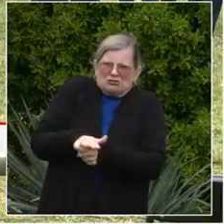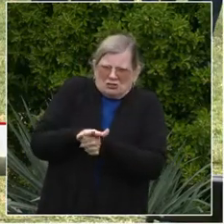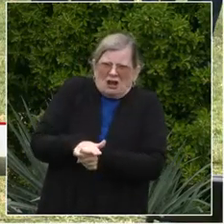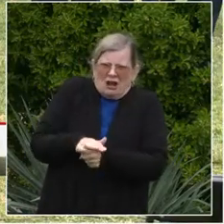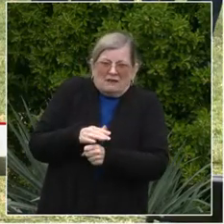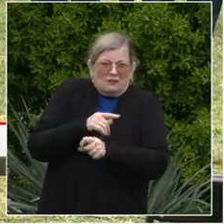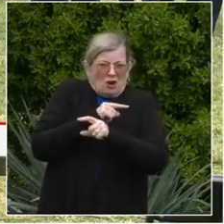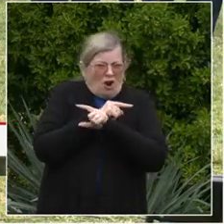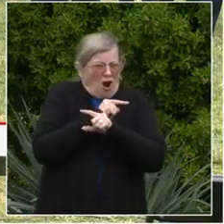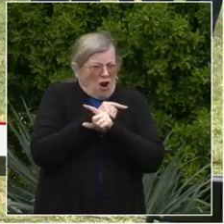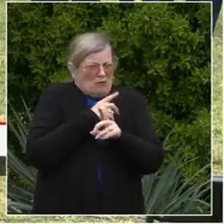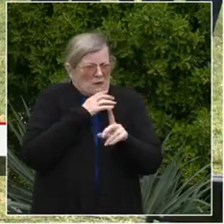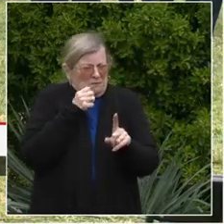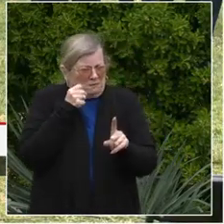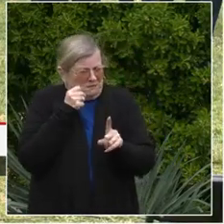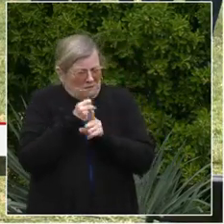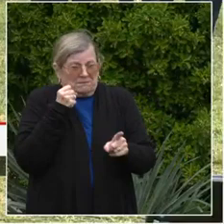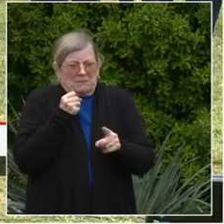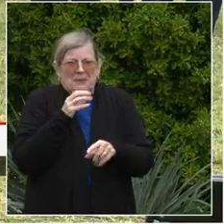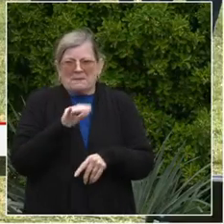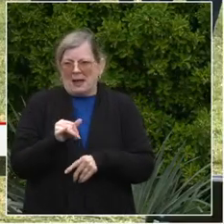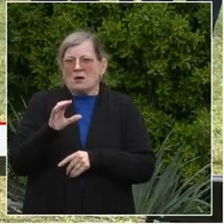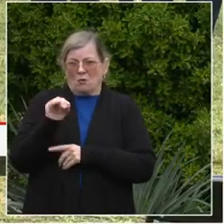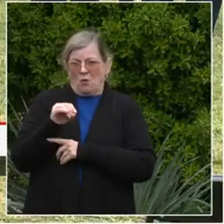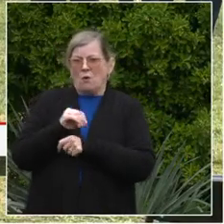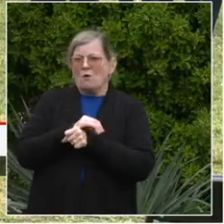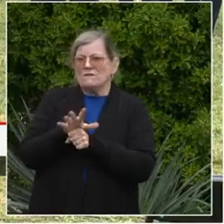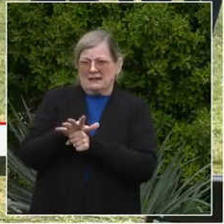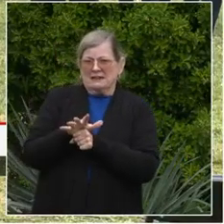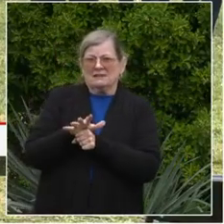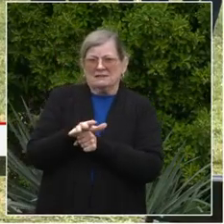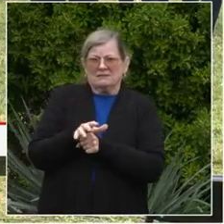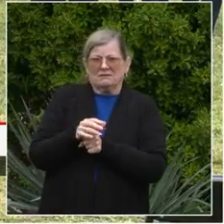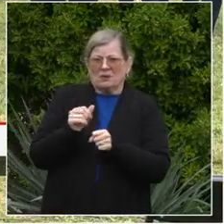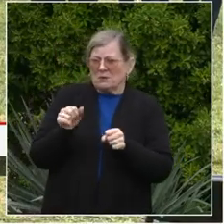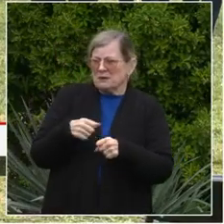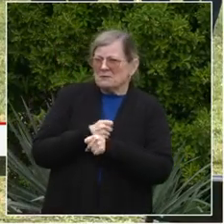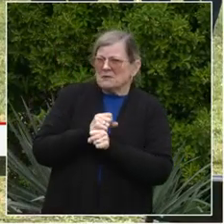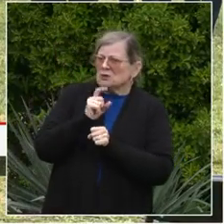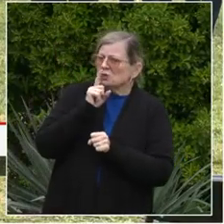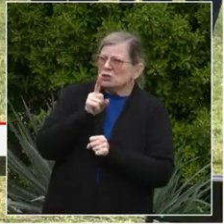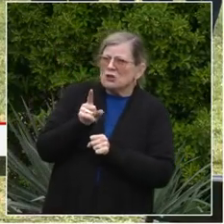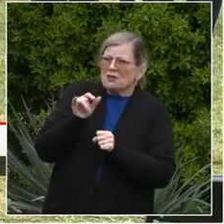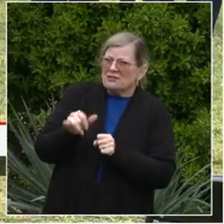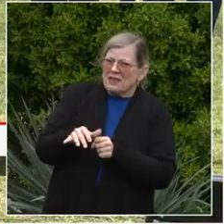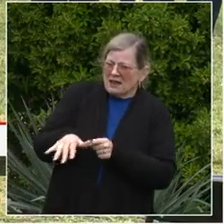COVID, and how we are able to make sure that we have enough